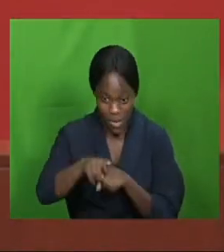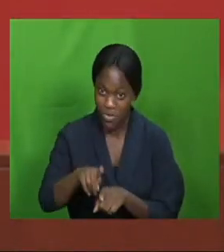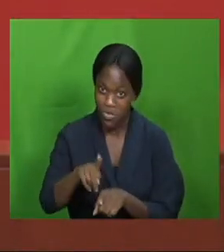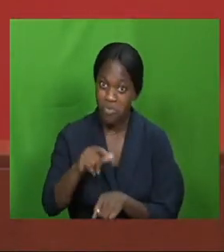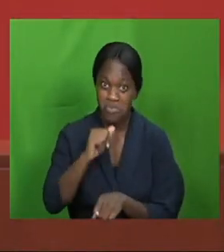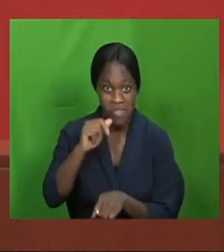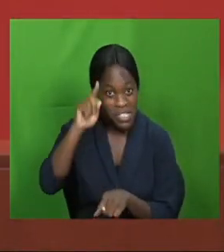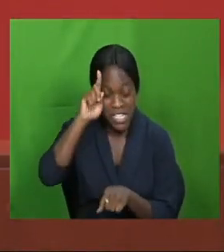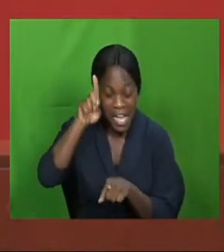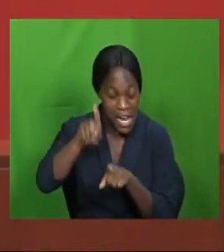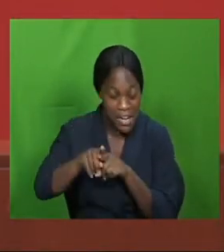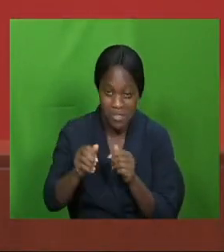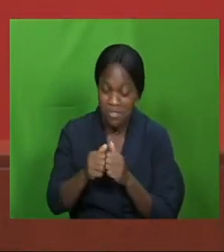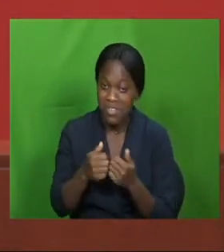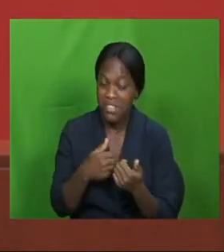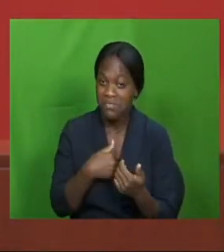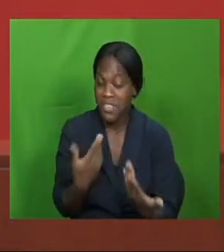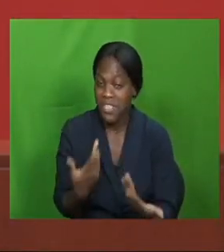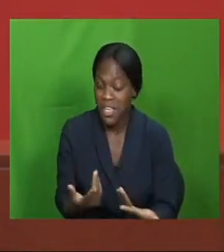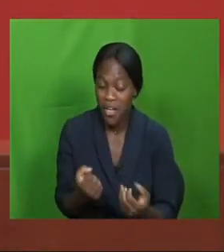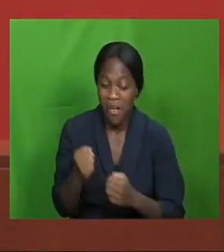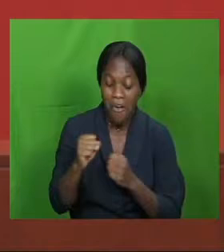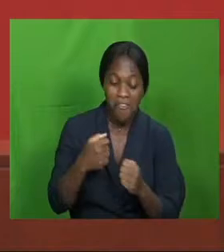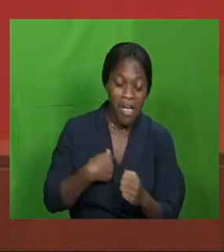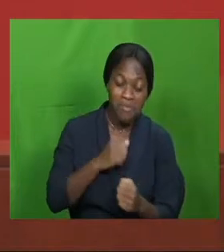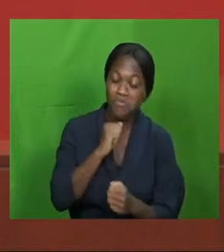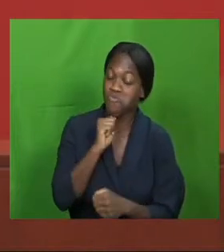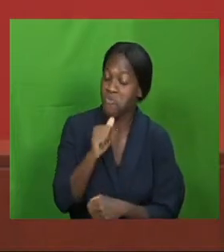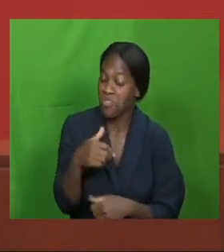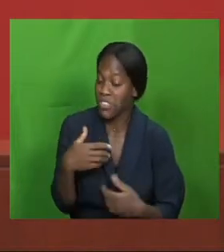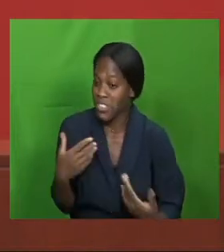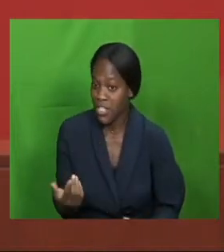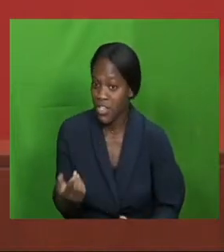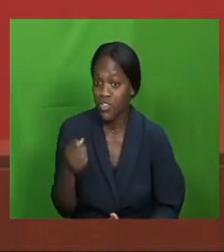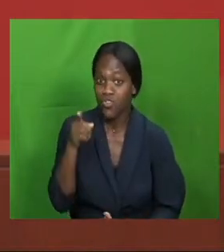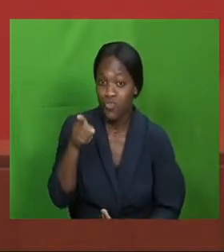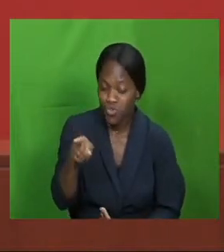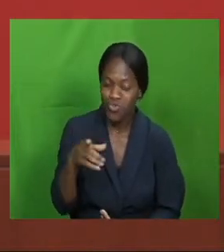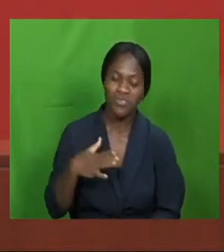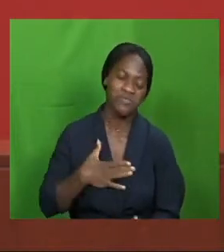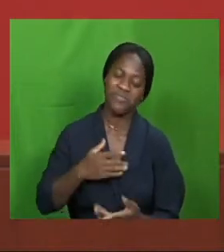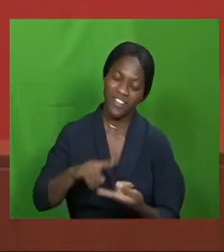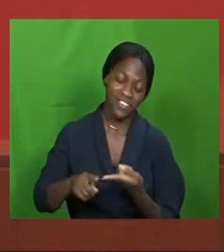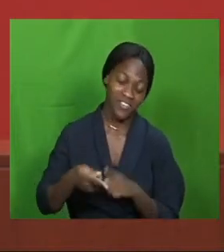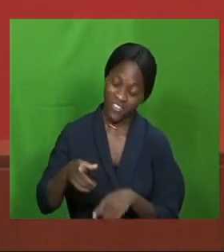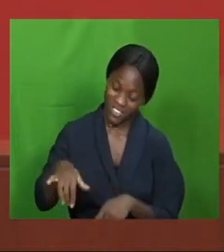me, whether you are fighting me or not, you will still remain my friend.